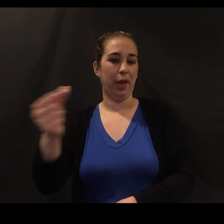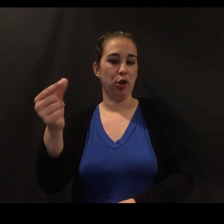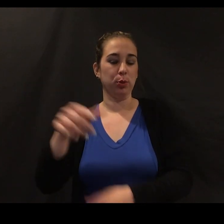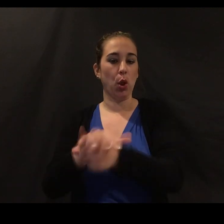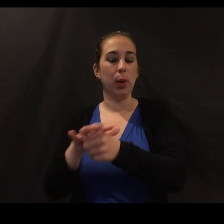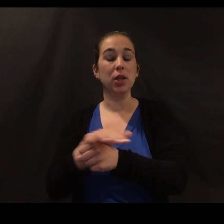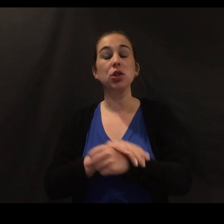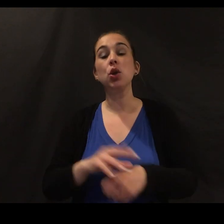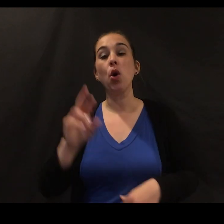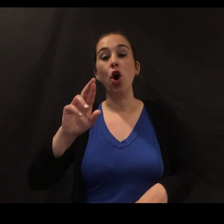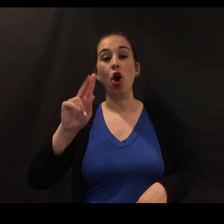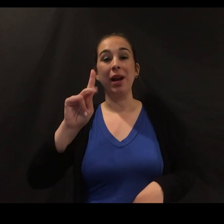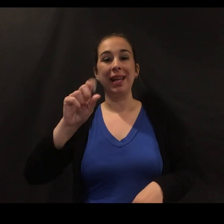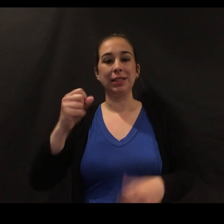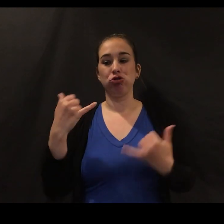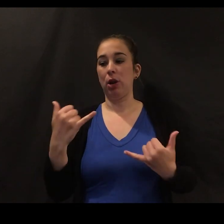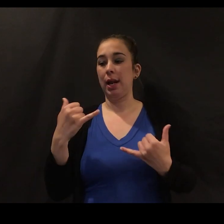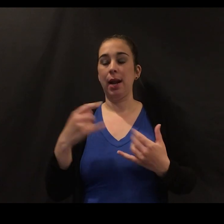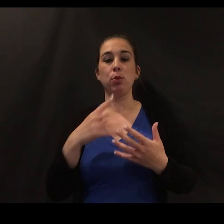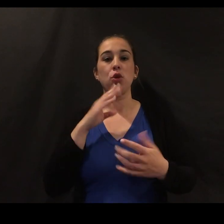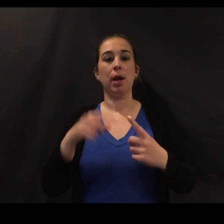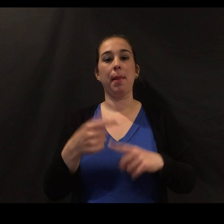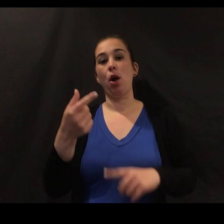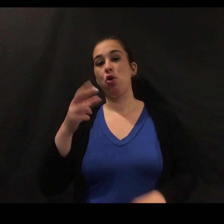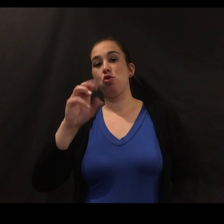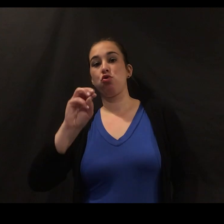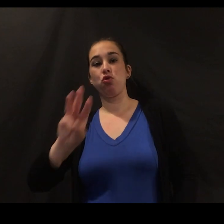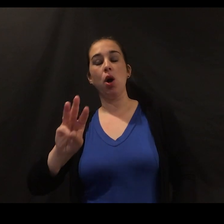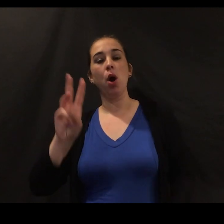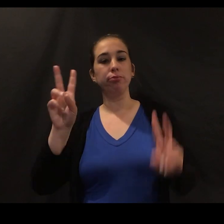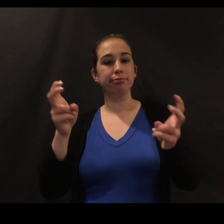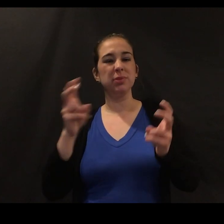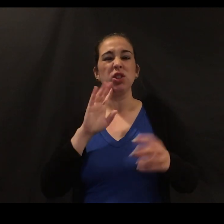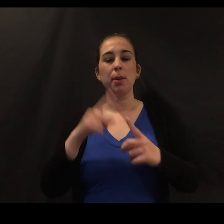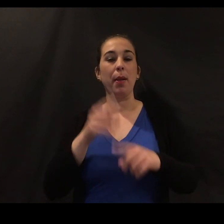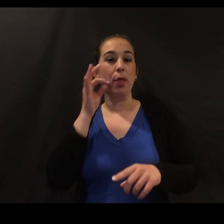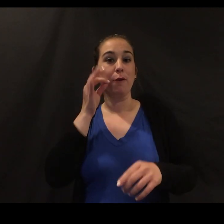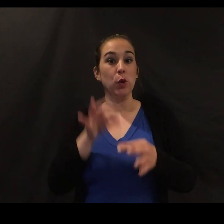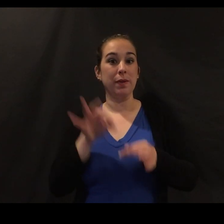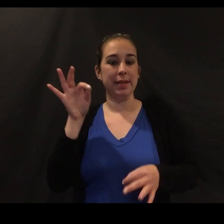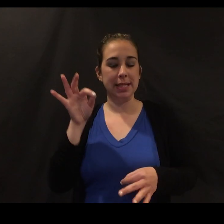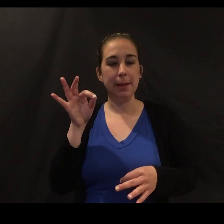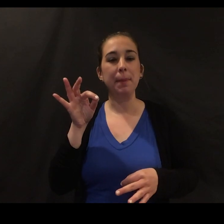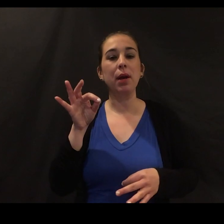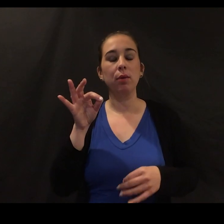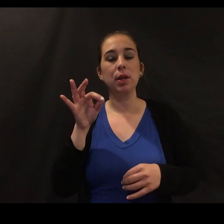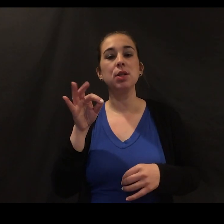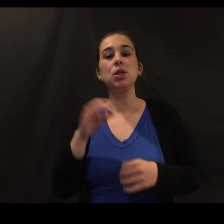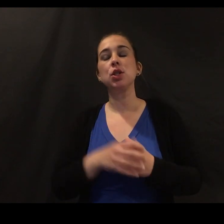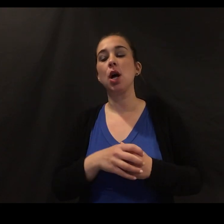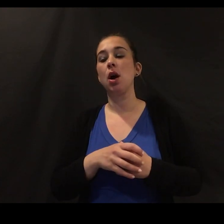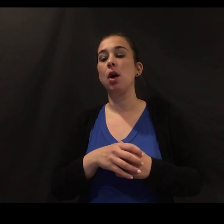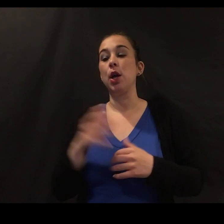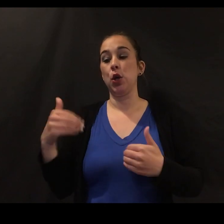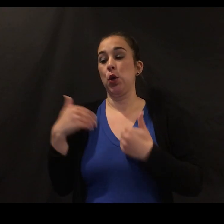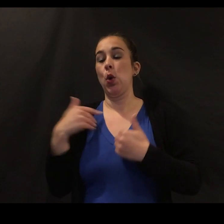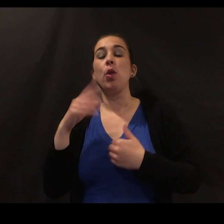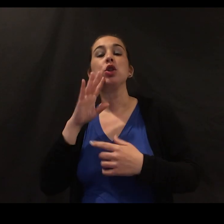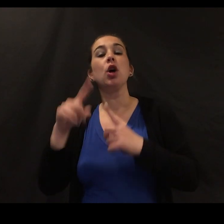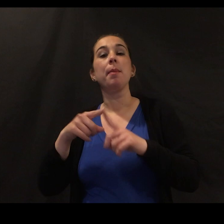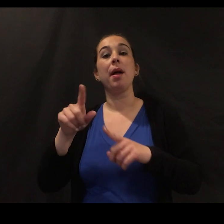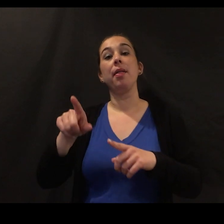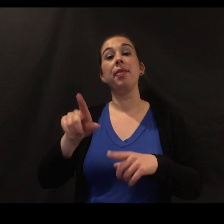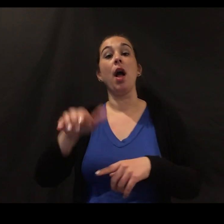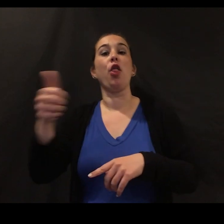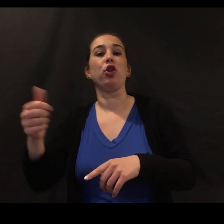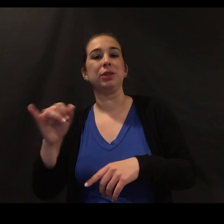a series called Grow, talking all about the fruit of the Spirit. And Youth is in a series called On the Other Side, talking about entering